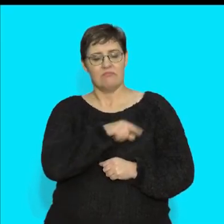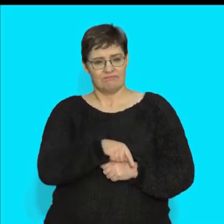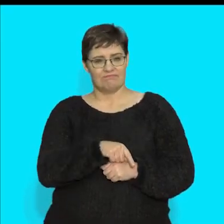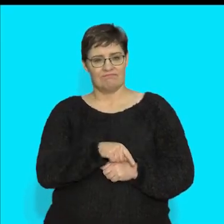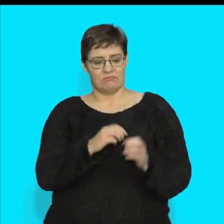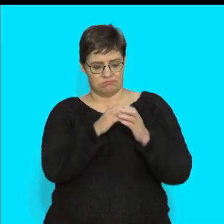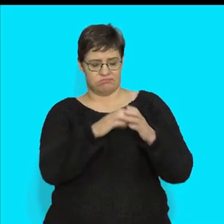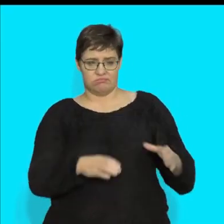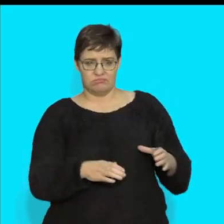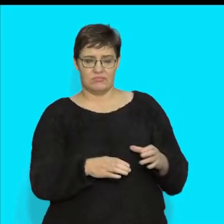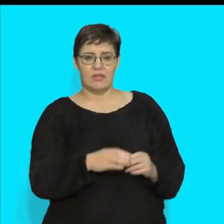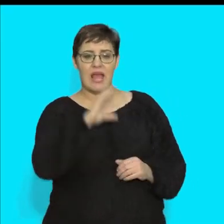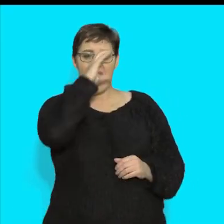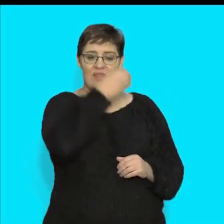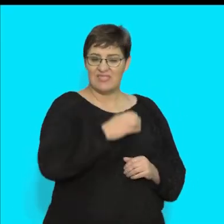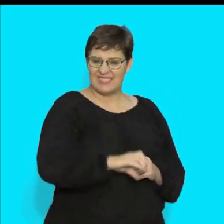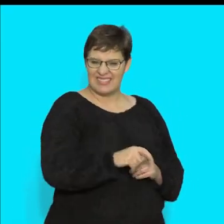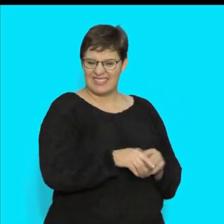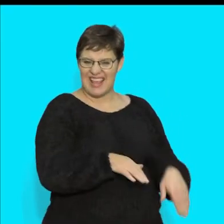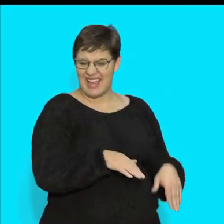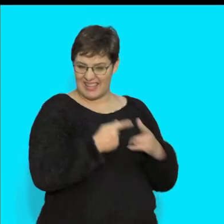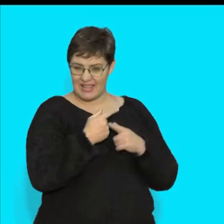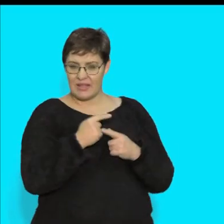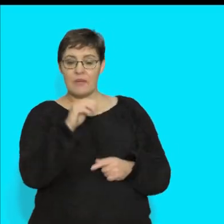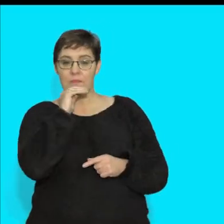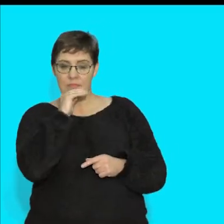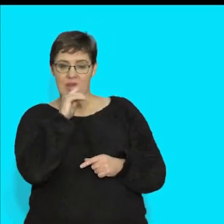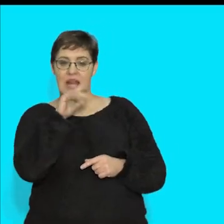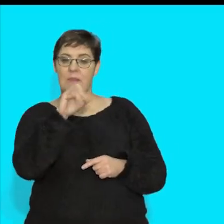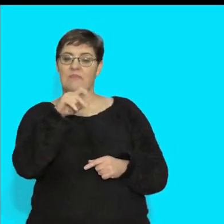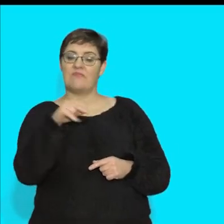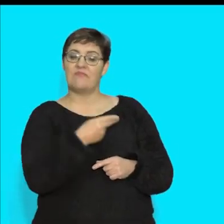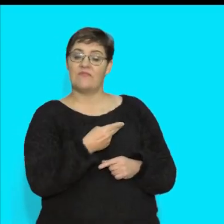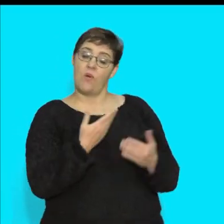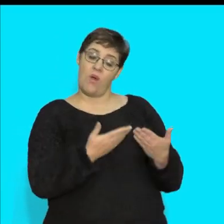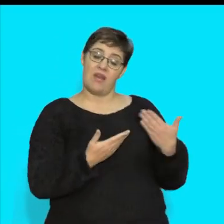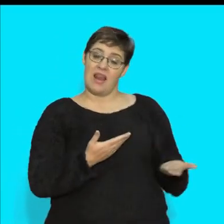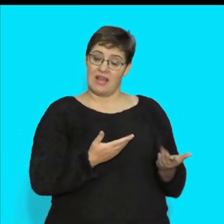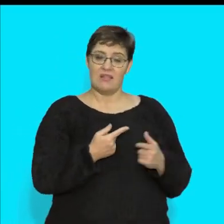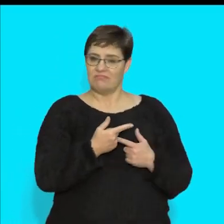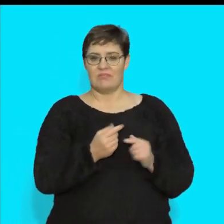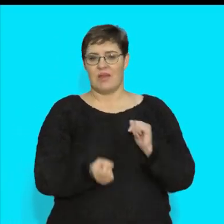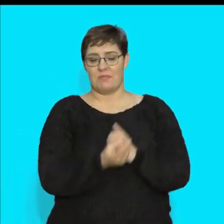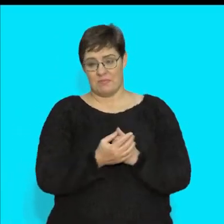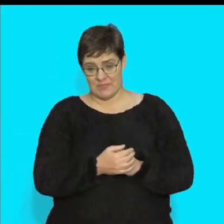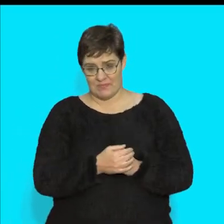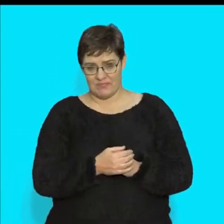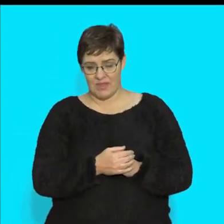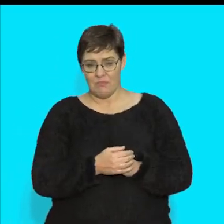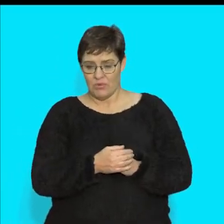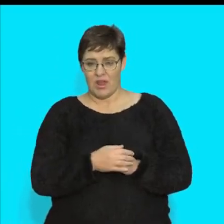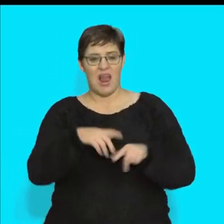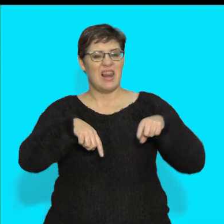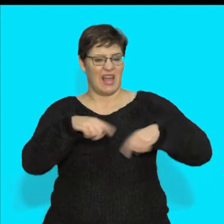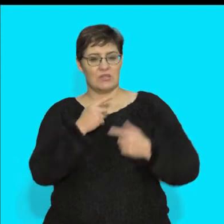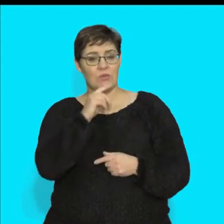has this thing, it's called elephantiasis, and what it is her lymph glands in one of the legs. It usually happens in the legs,